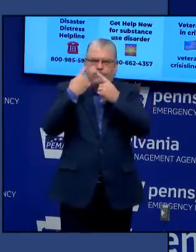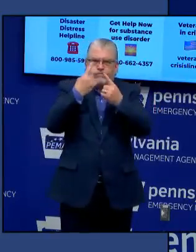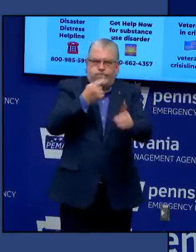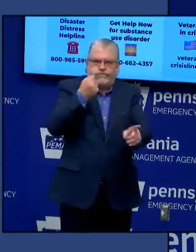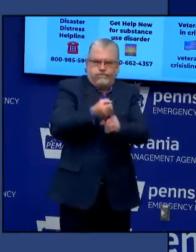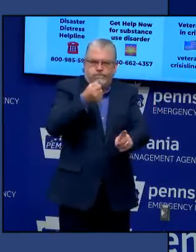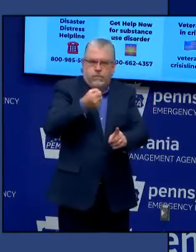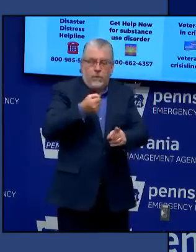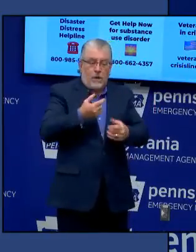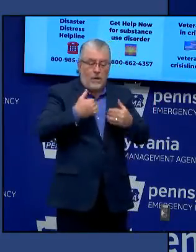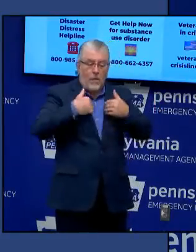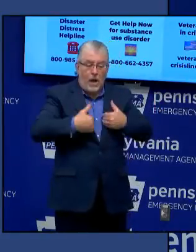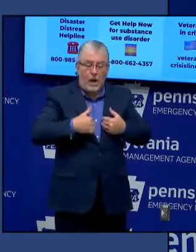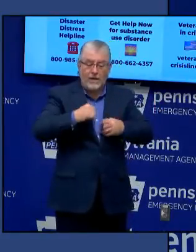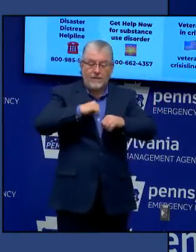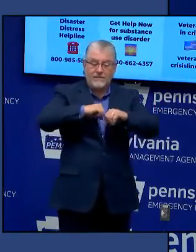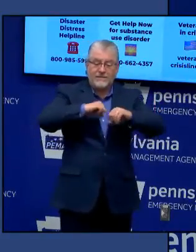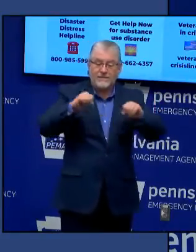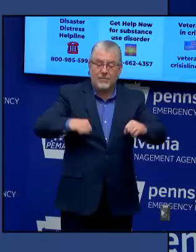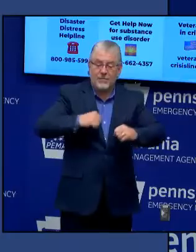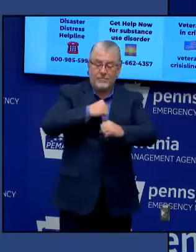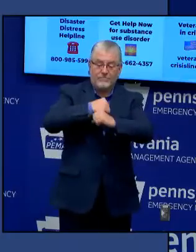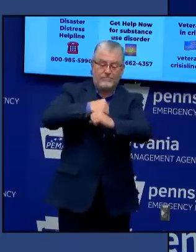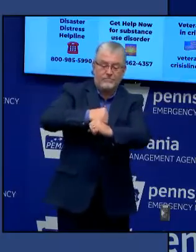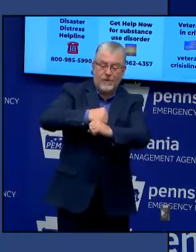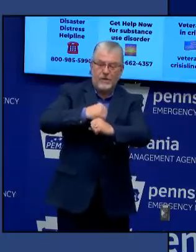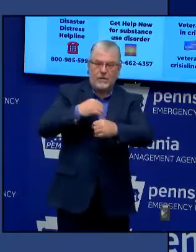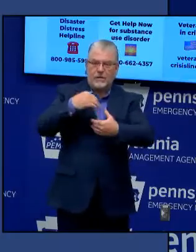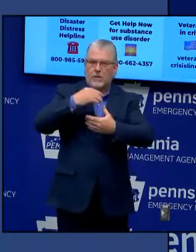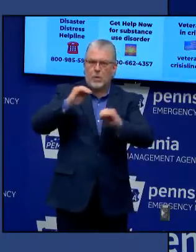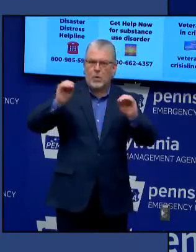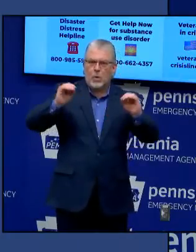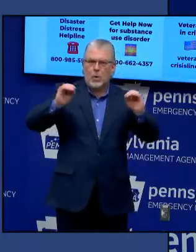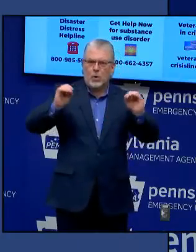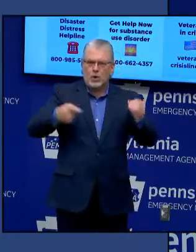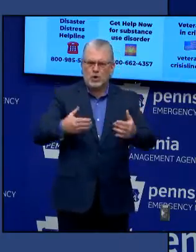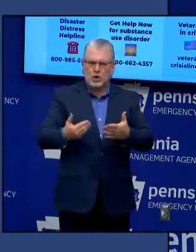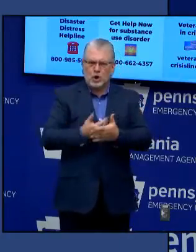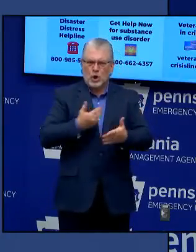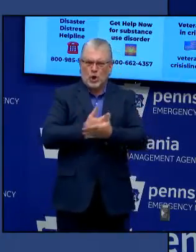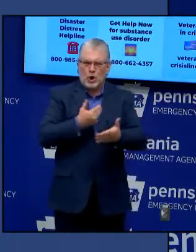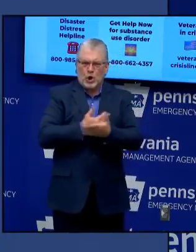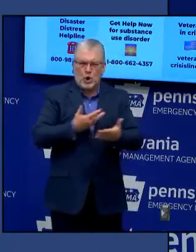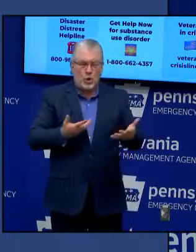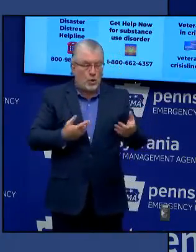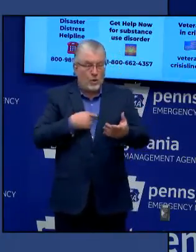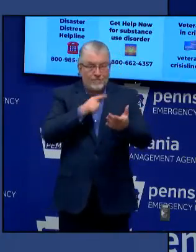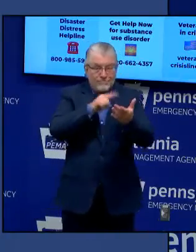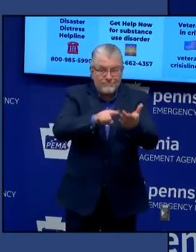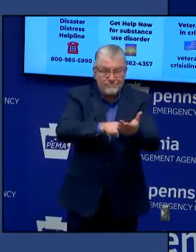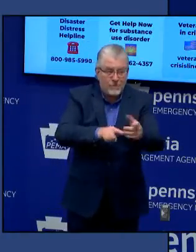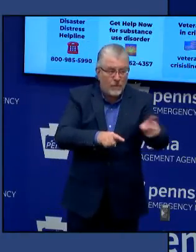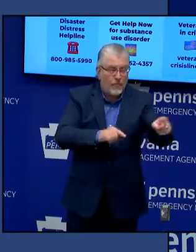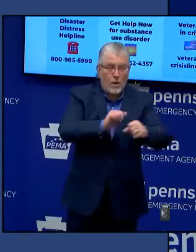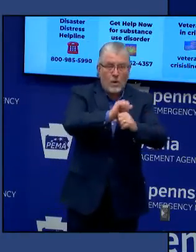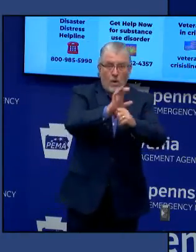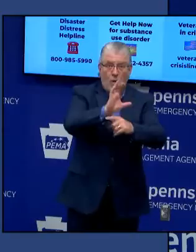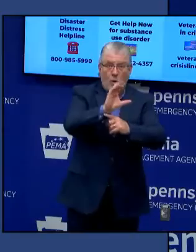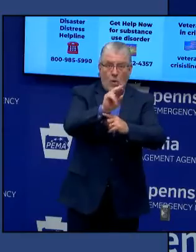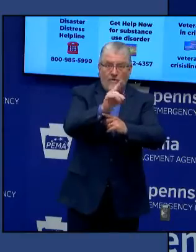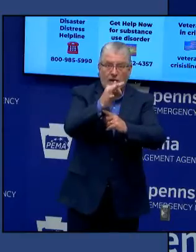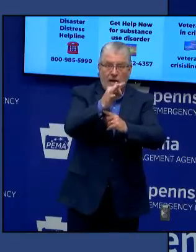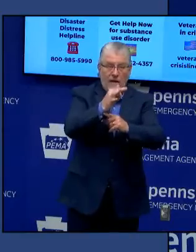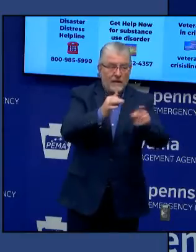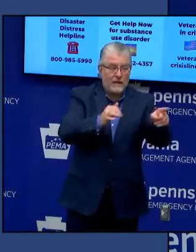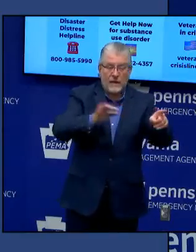this virus. Studies have shown that it is more contagious than the flu, and it is potentially more